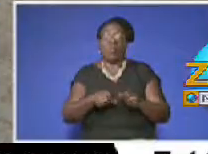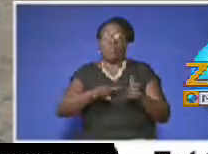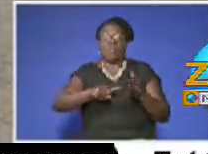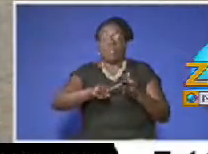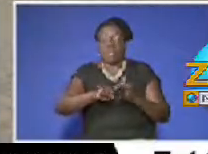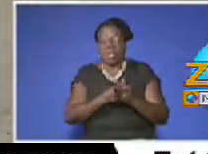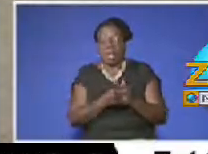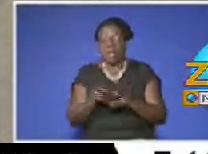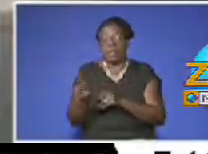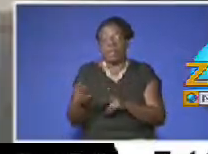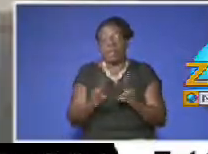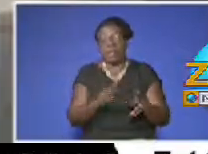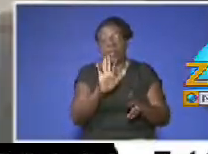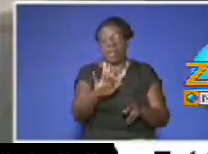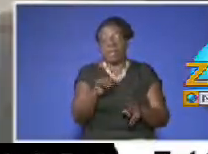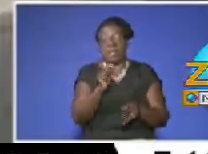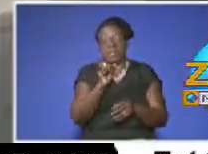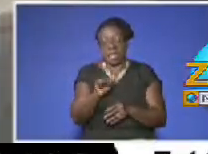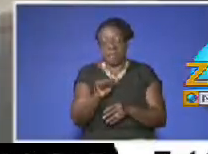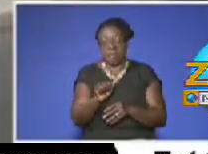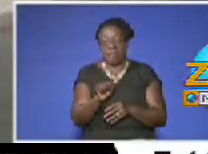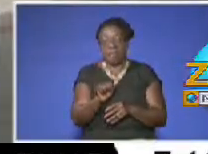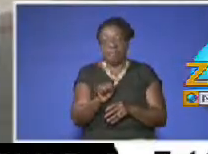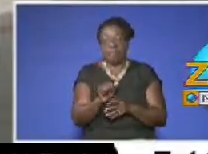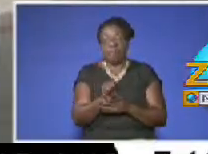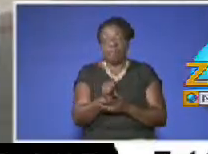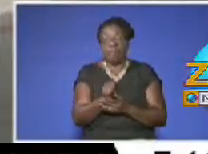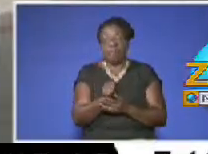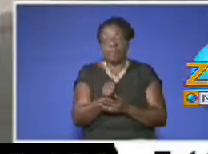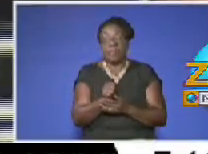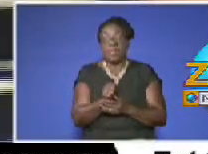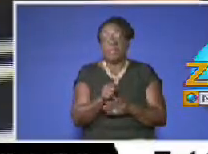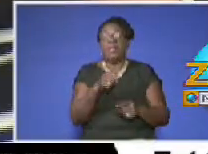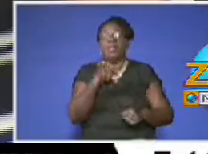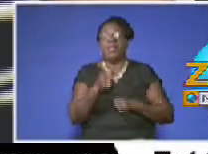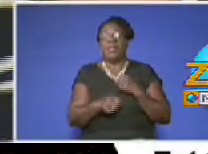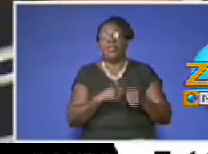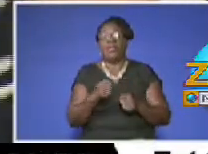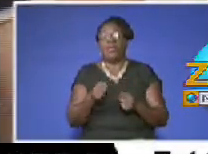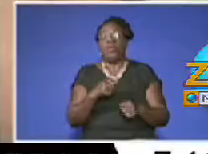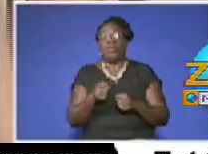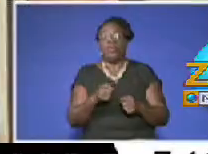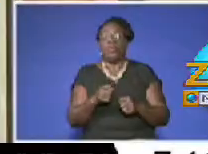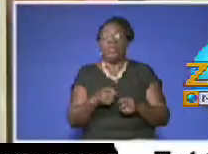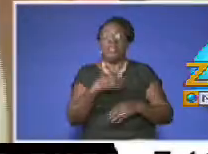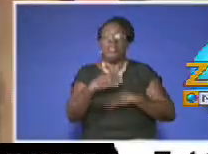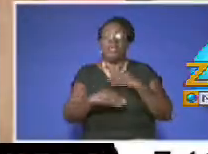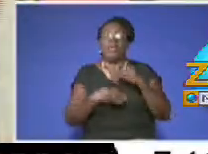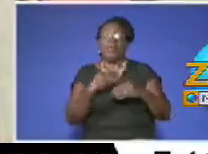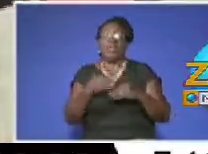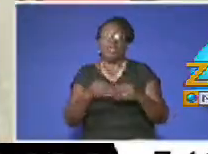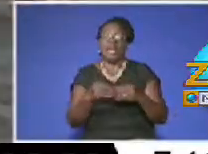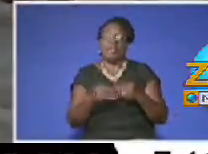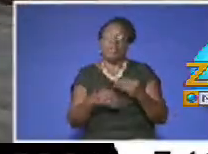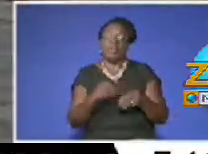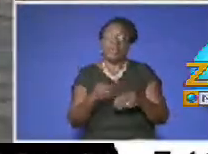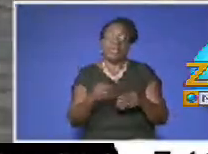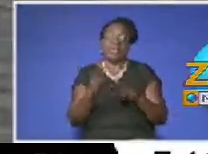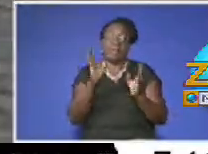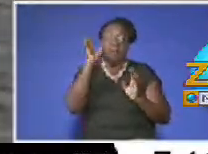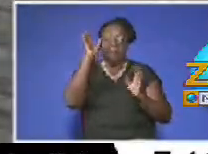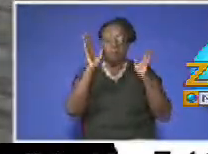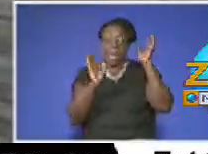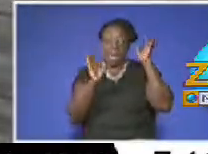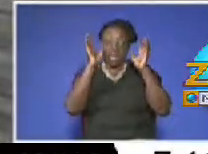that eventuality. The Ministry of Tourism is mounting an aggressive marketing campaign in order for visitors to understand the requirements needed